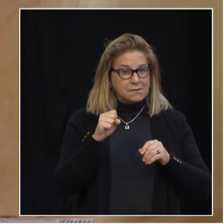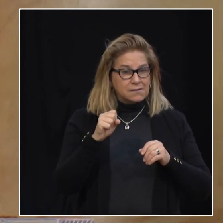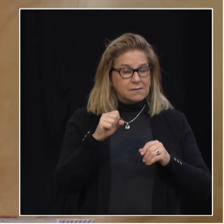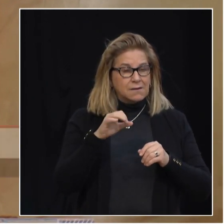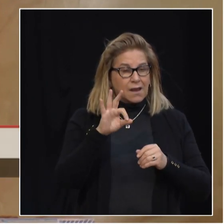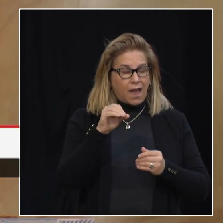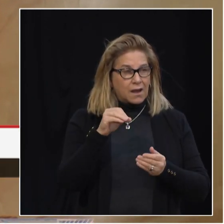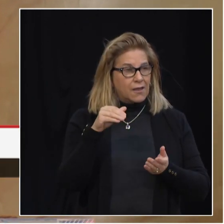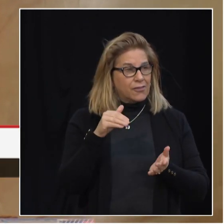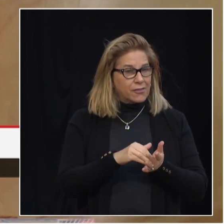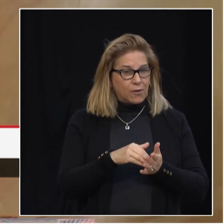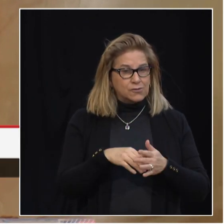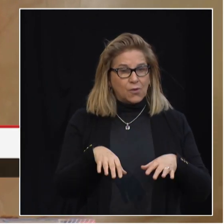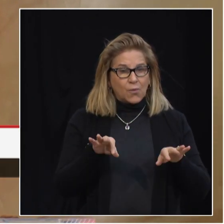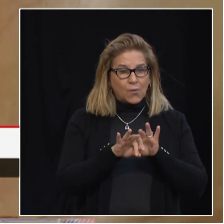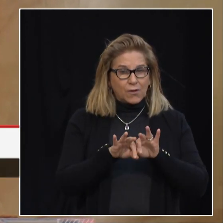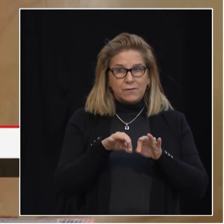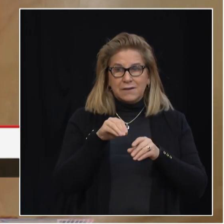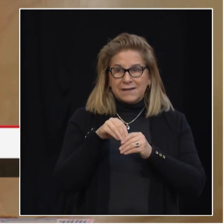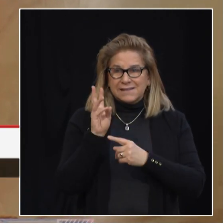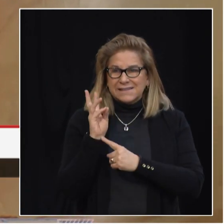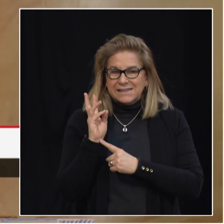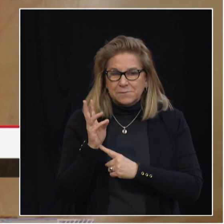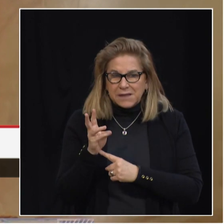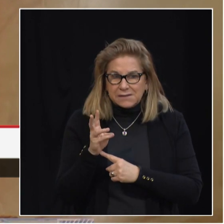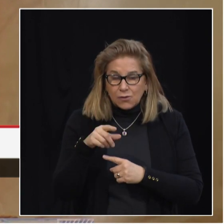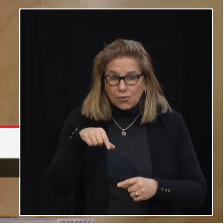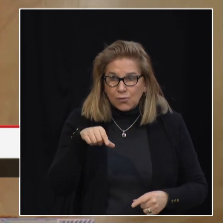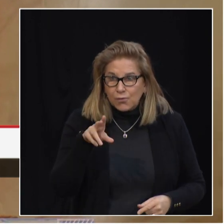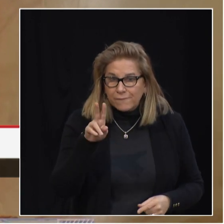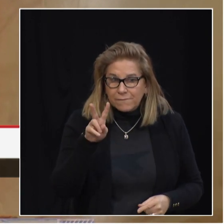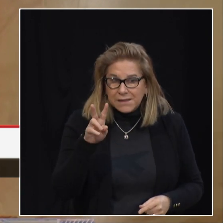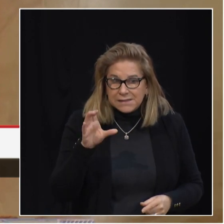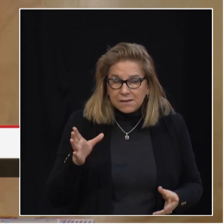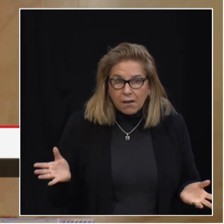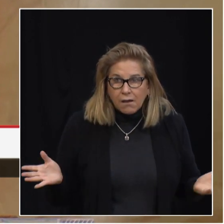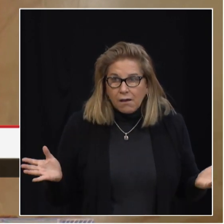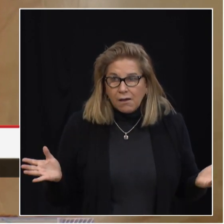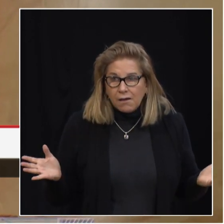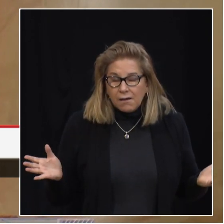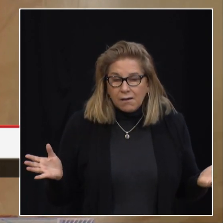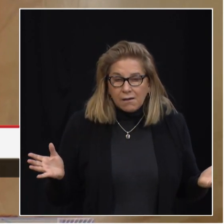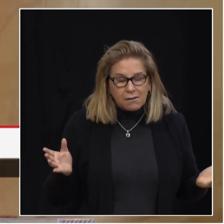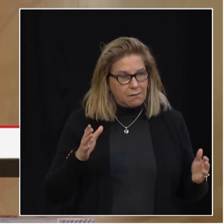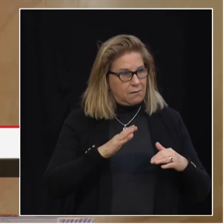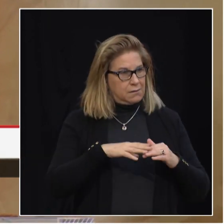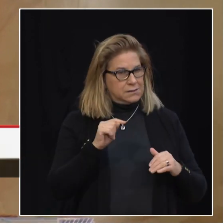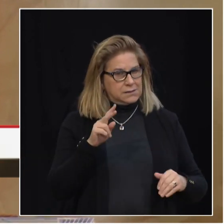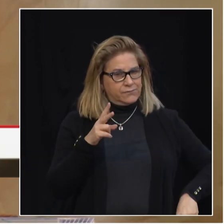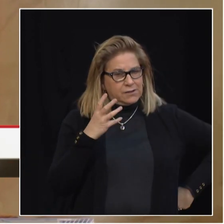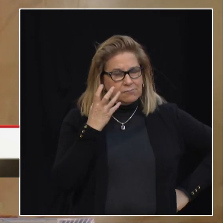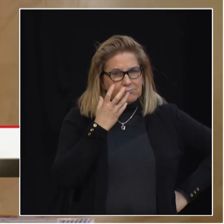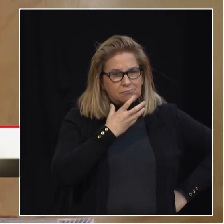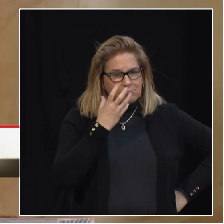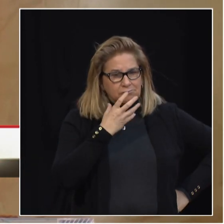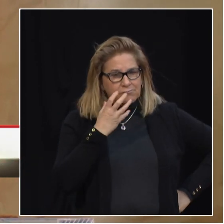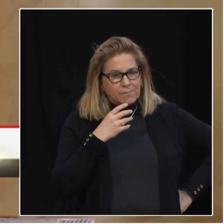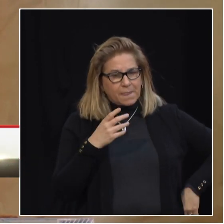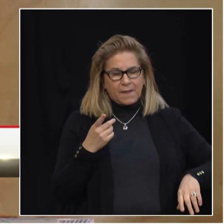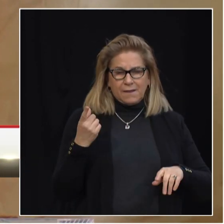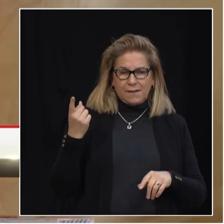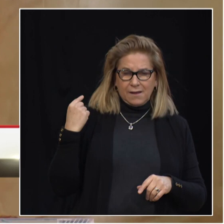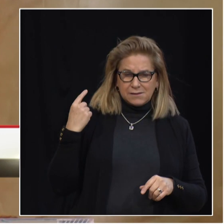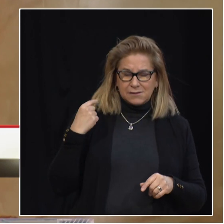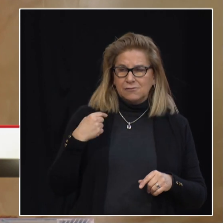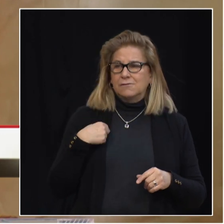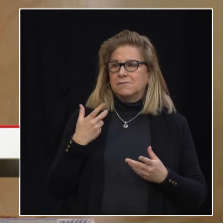You see, I opened my bakery last year in downtown DC after major retailers and restaurateurs left